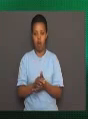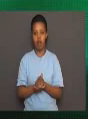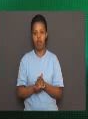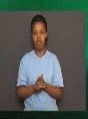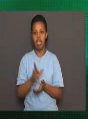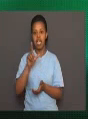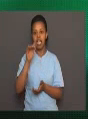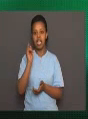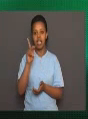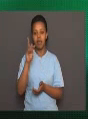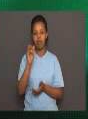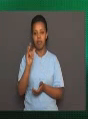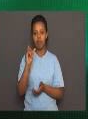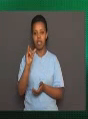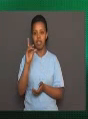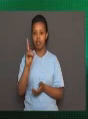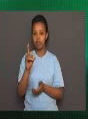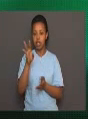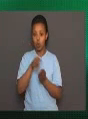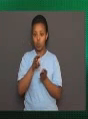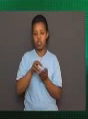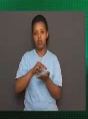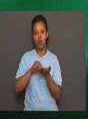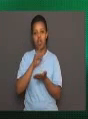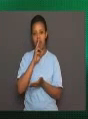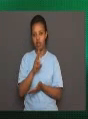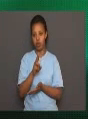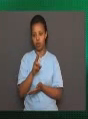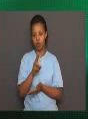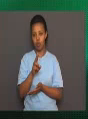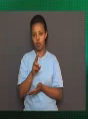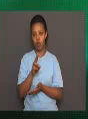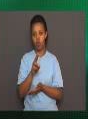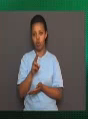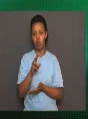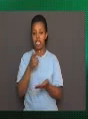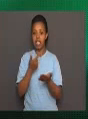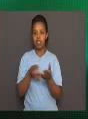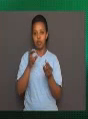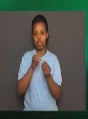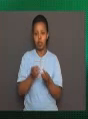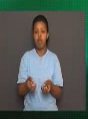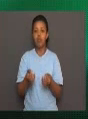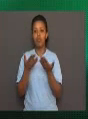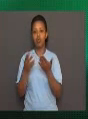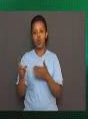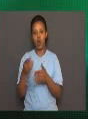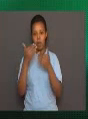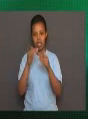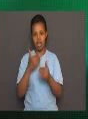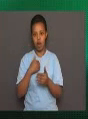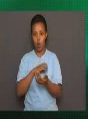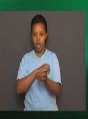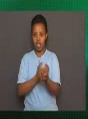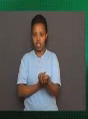Lipids are storage molecules. Lipids contain a large amount of